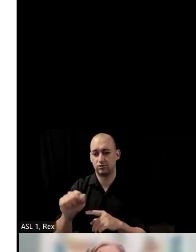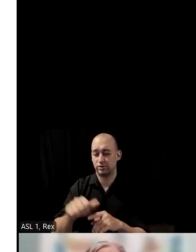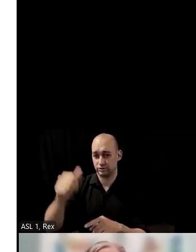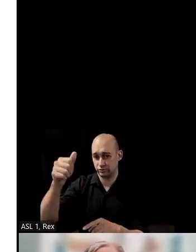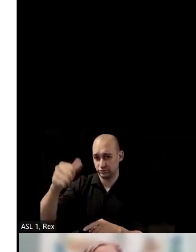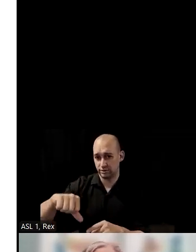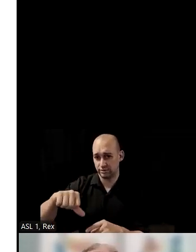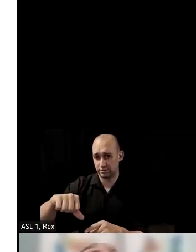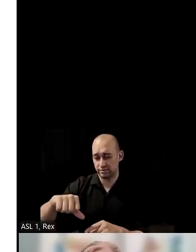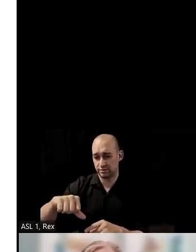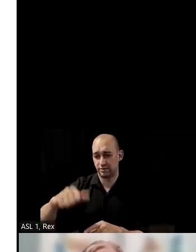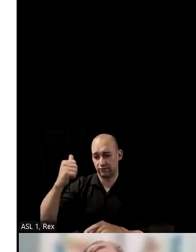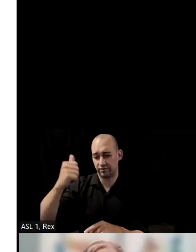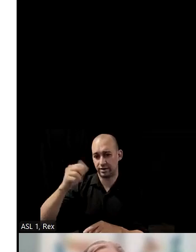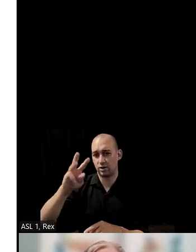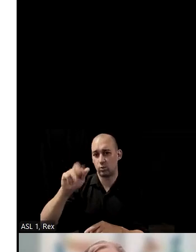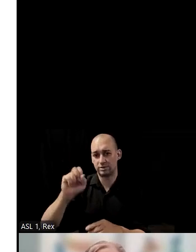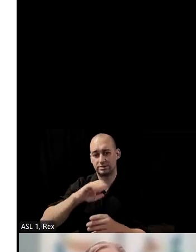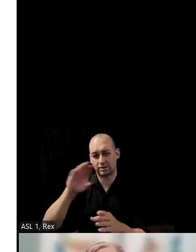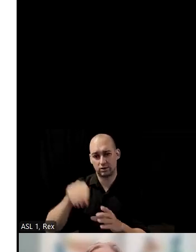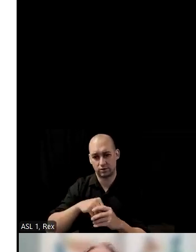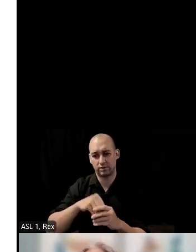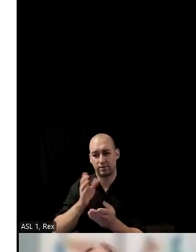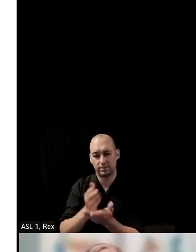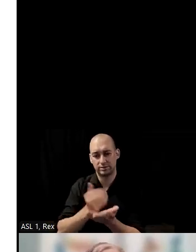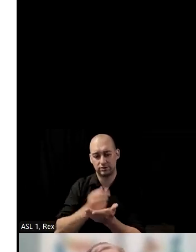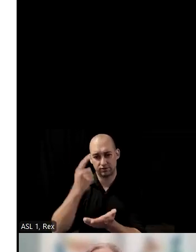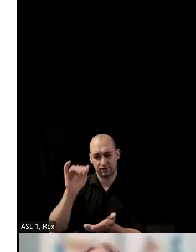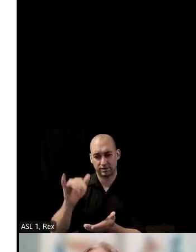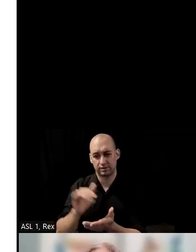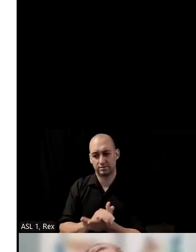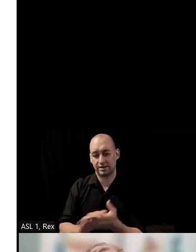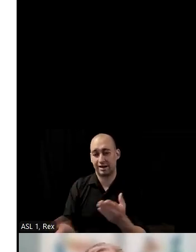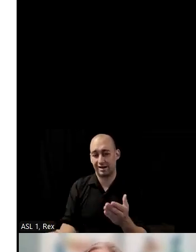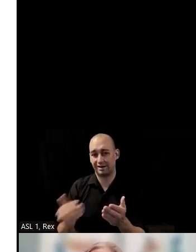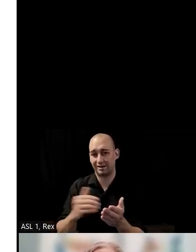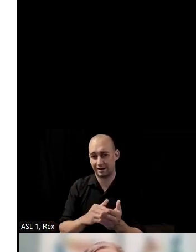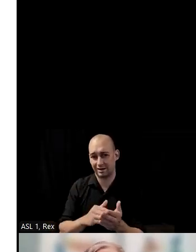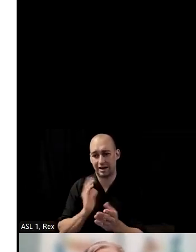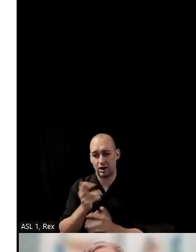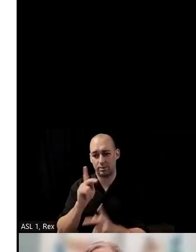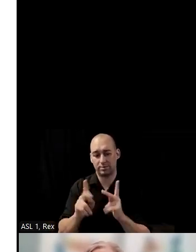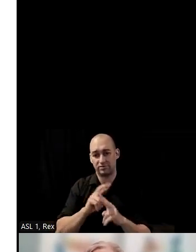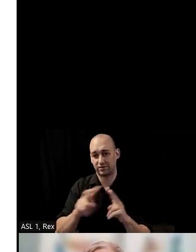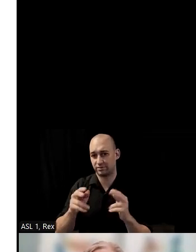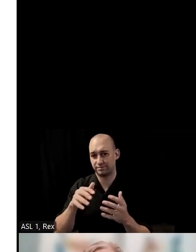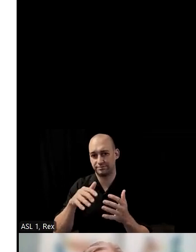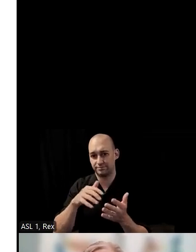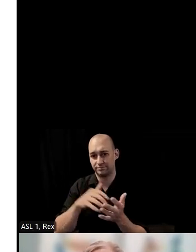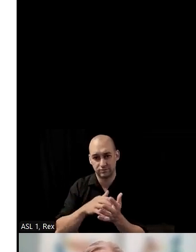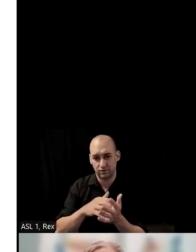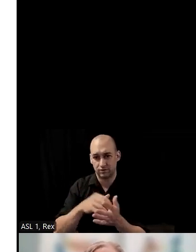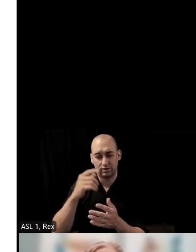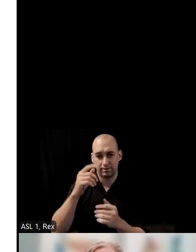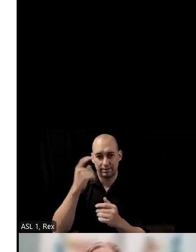And so funding was included in the budget for that. Again, our folks are so vulnerable when it comes to abuse